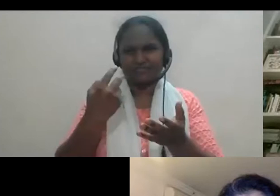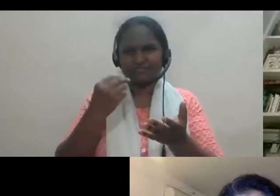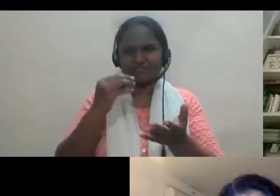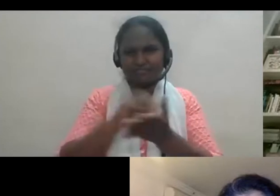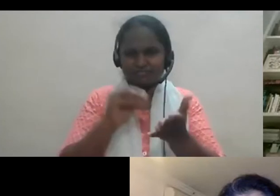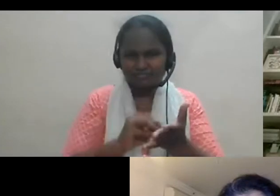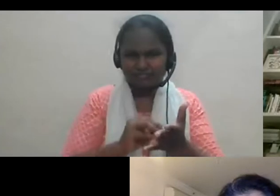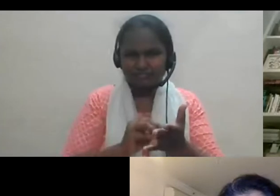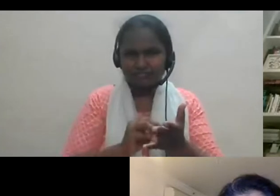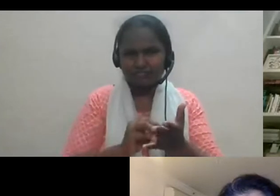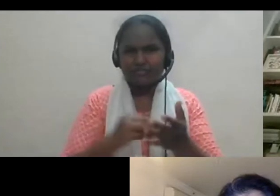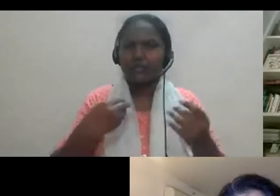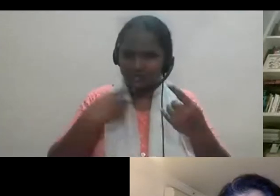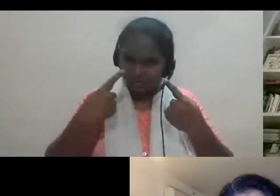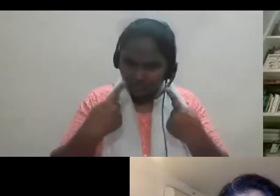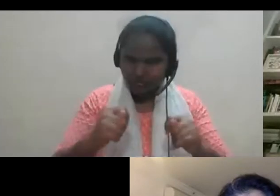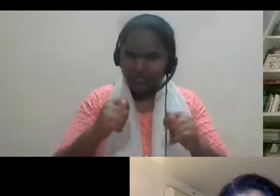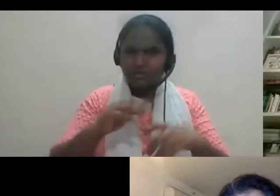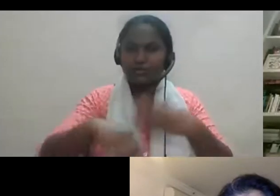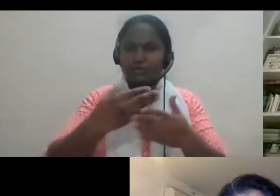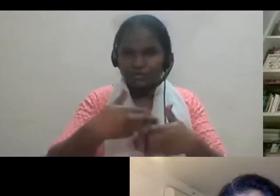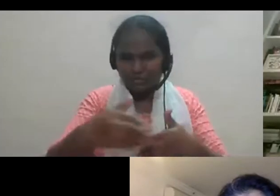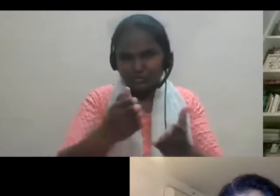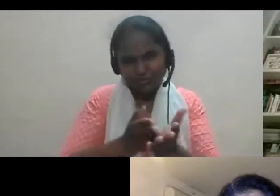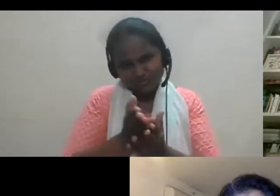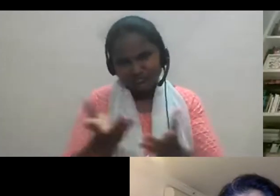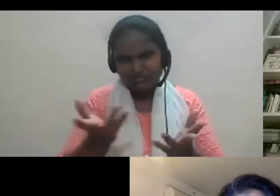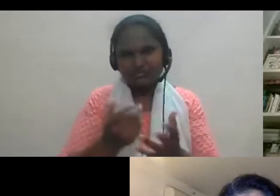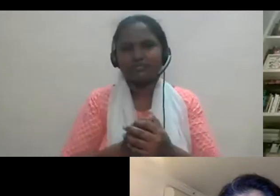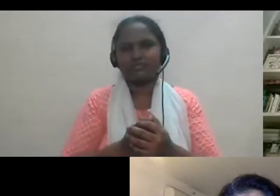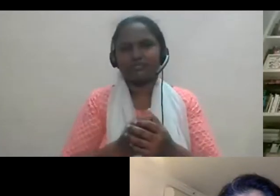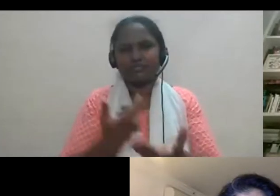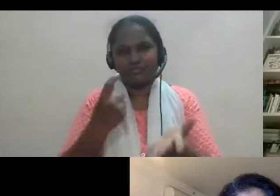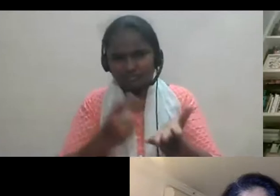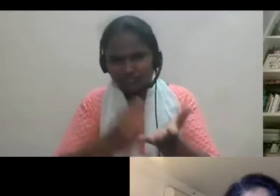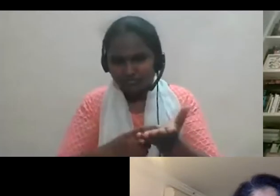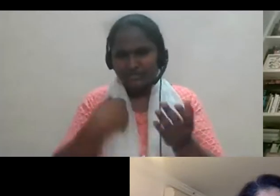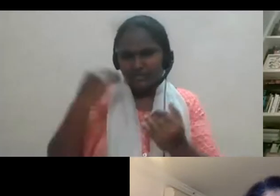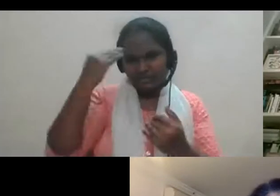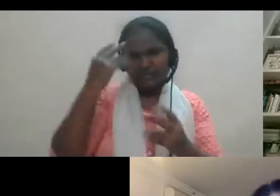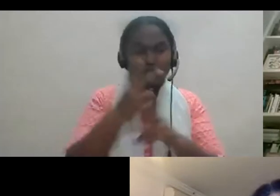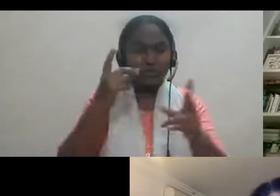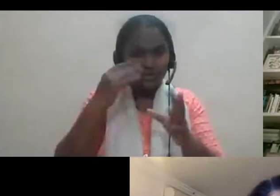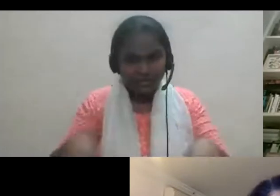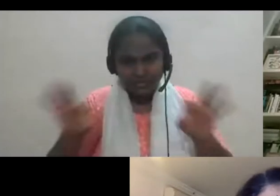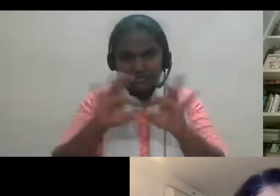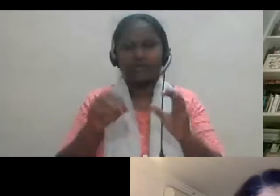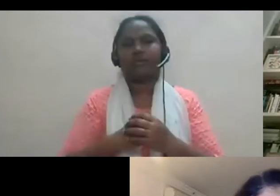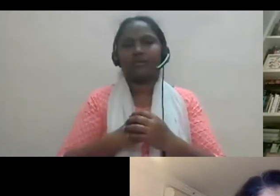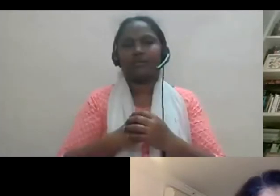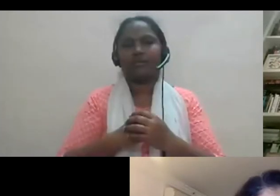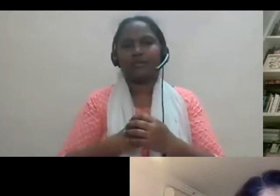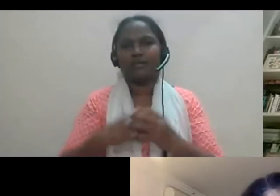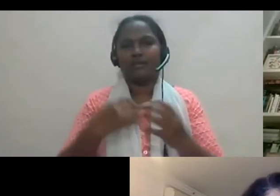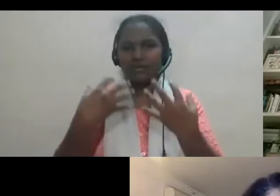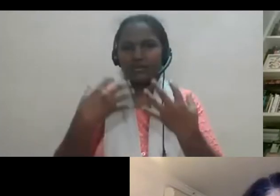as I was mentioning, we try to go through it. We try to address it. I think it's very important that when